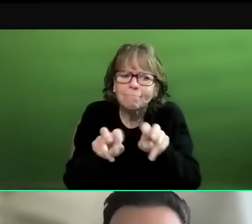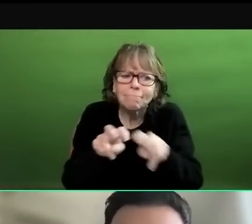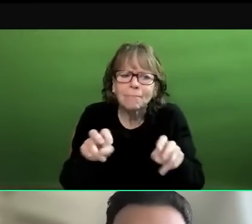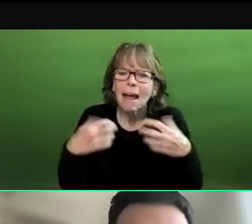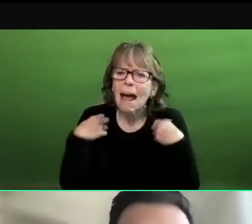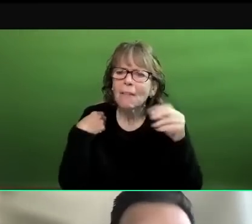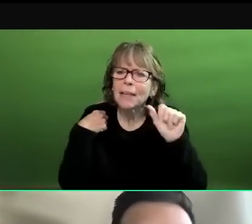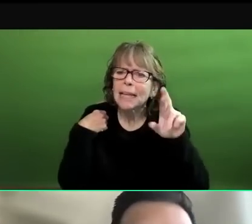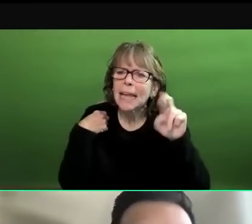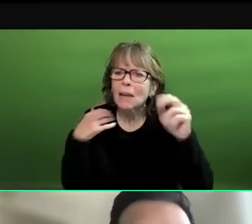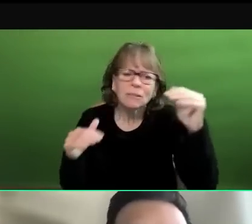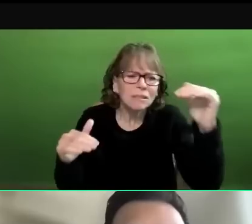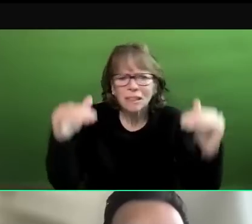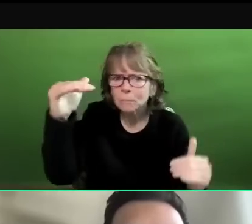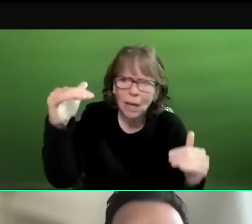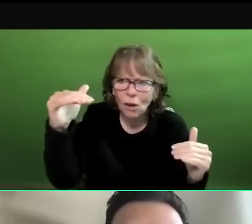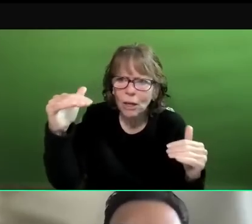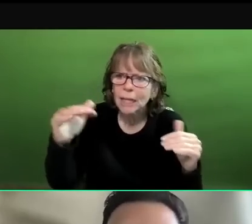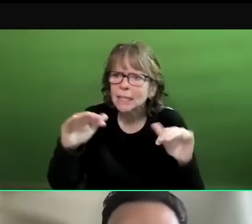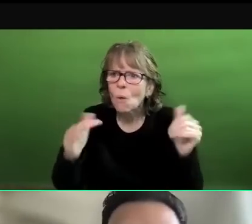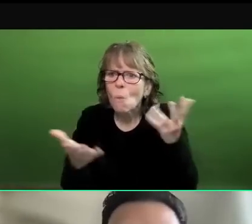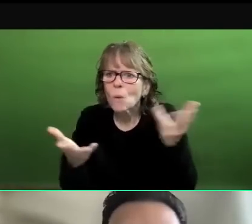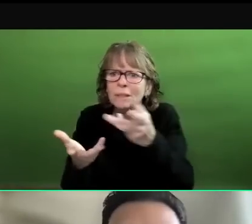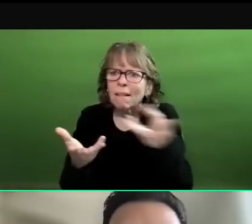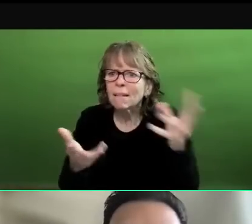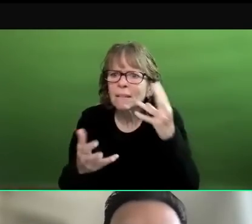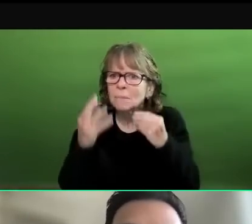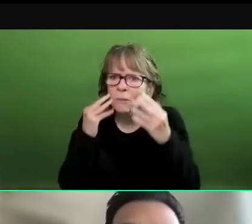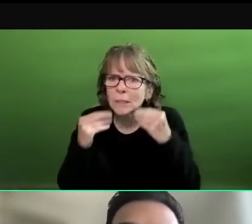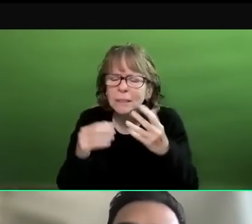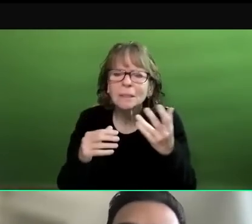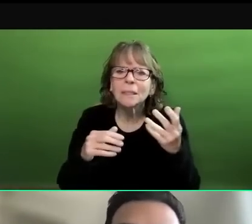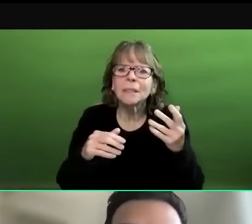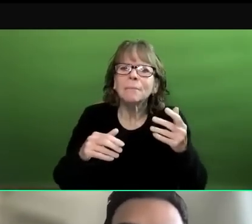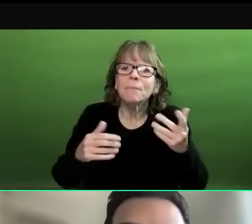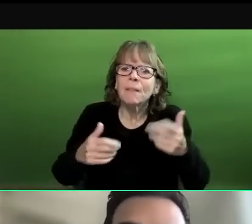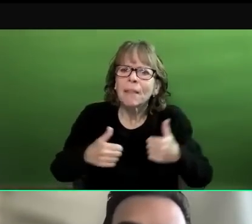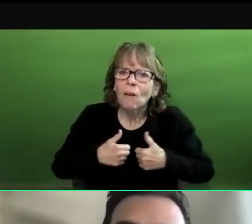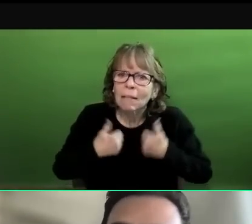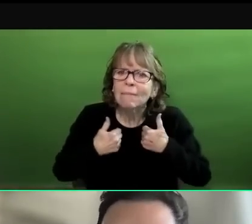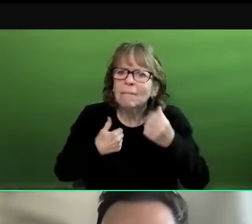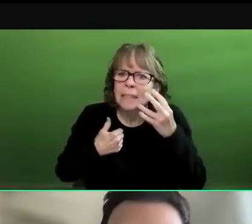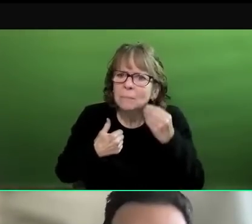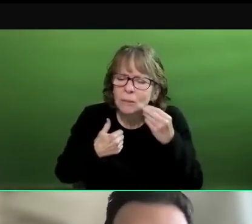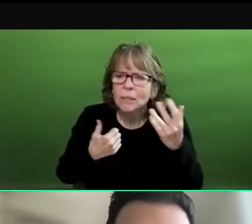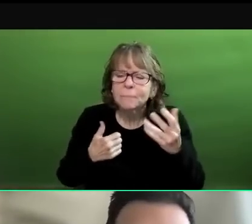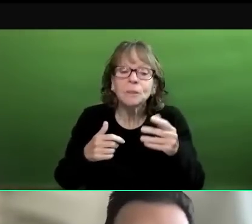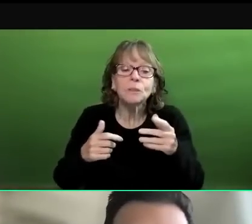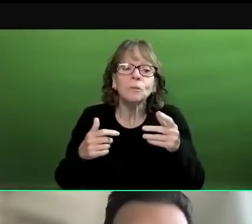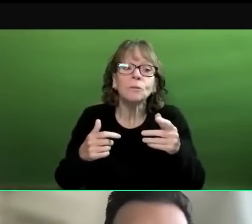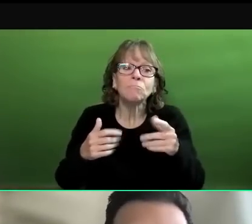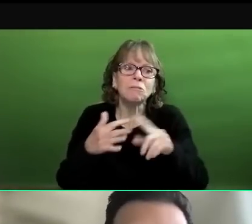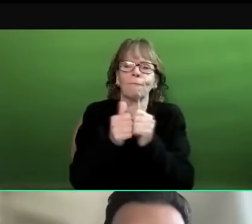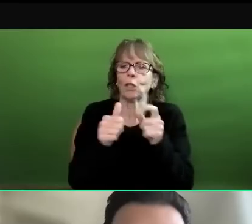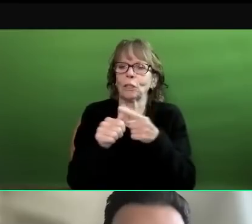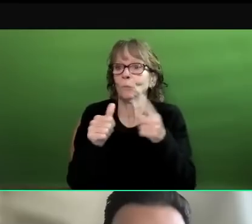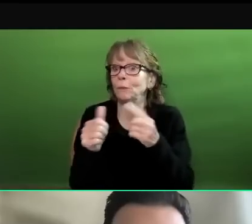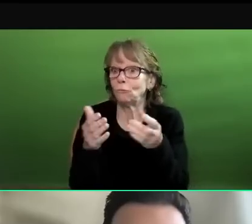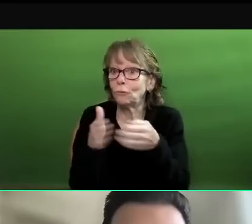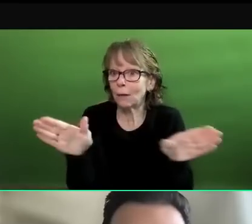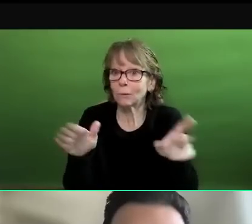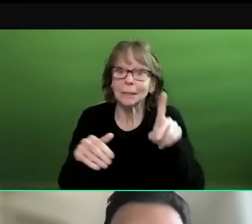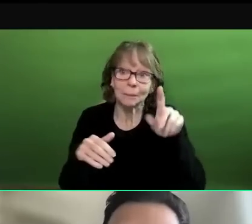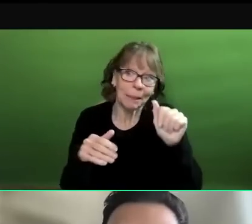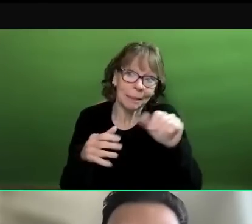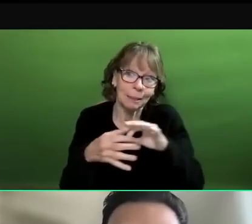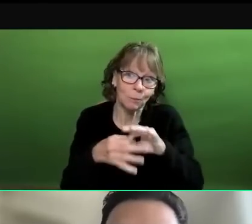to our knowledge. So with that, I actually just want to start with some general disability-related disparities,